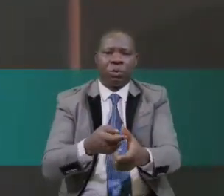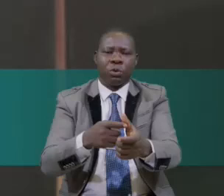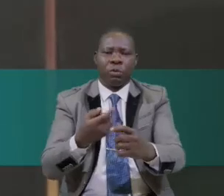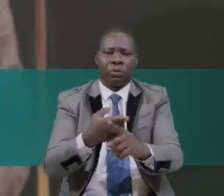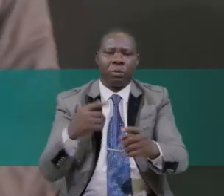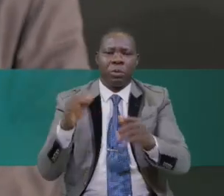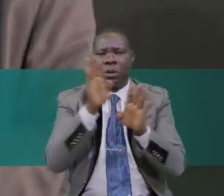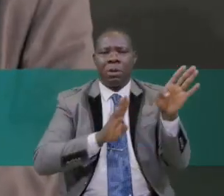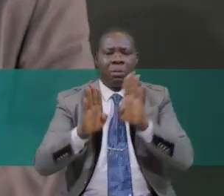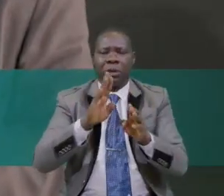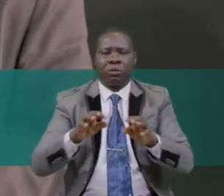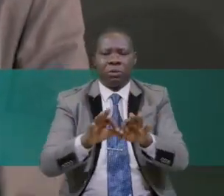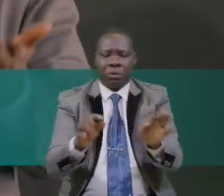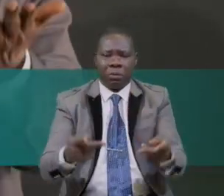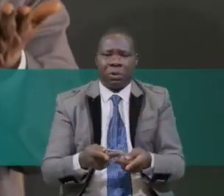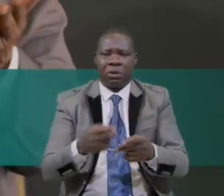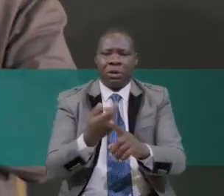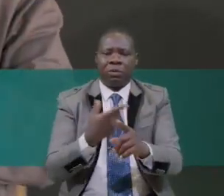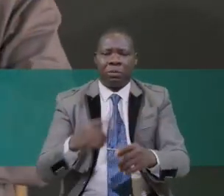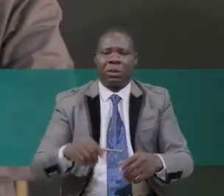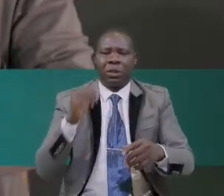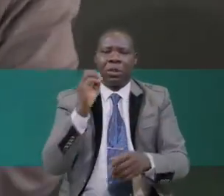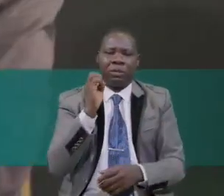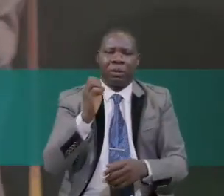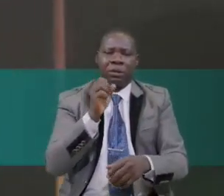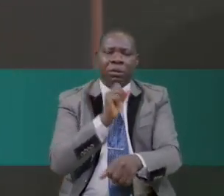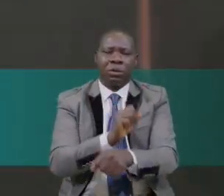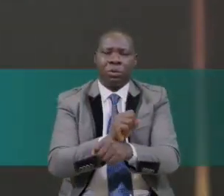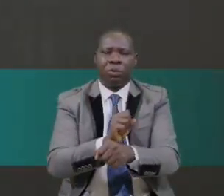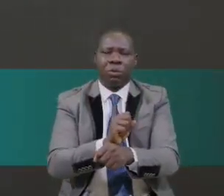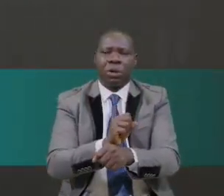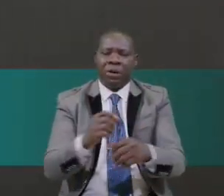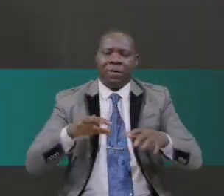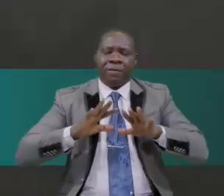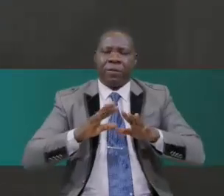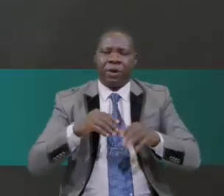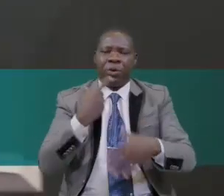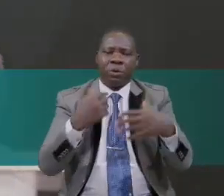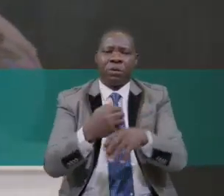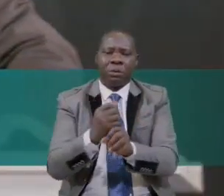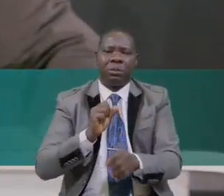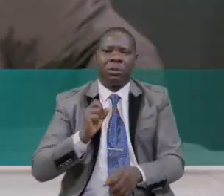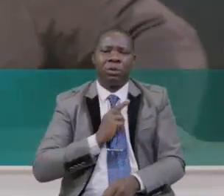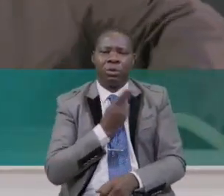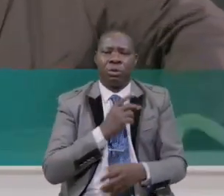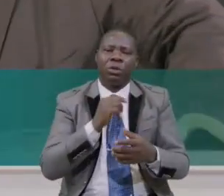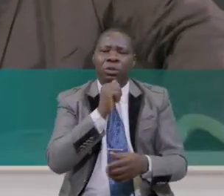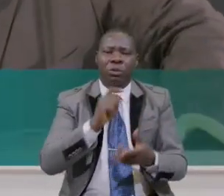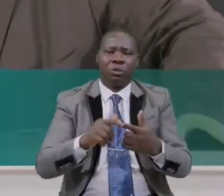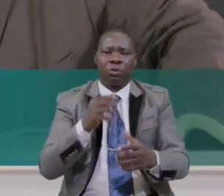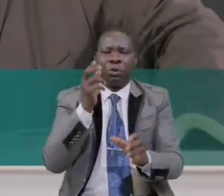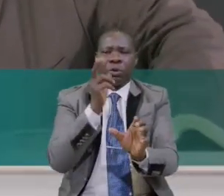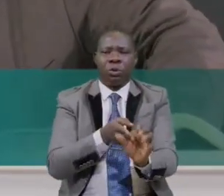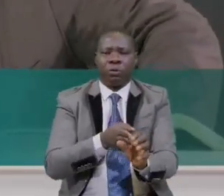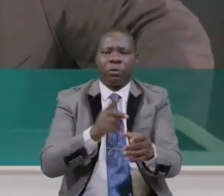the evangelistic endeavor? Fear. What makes us not to confront the things and